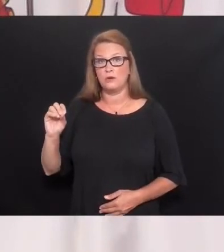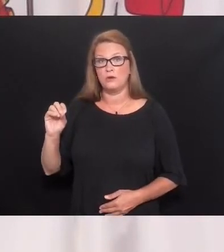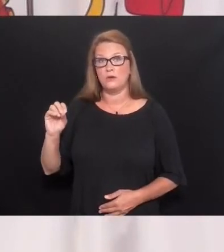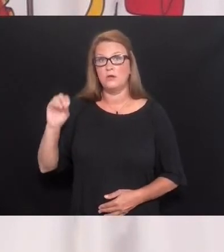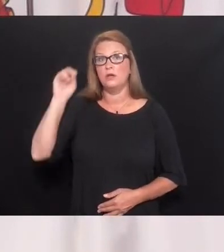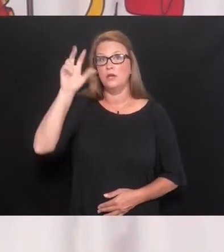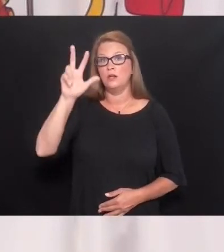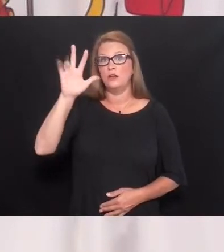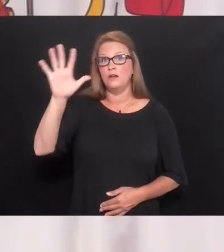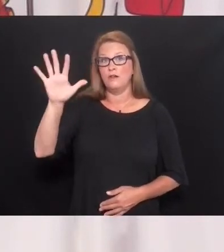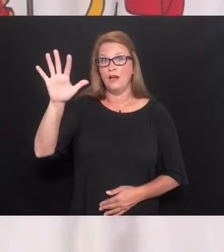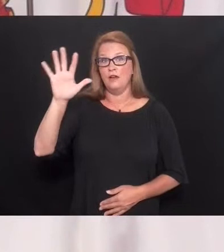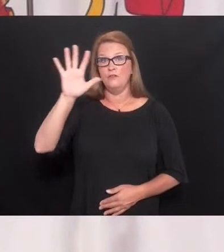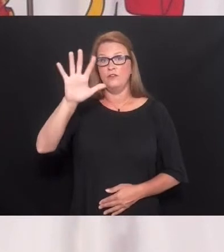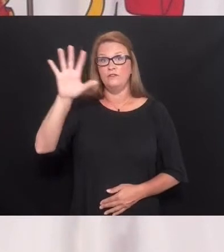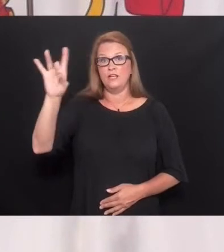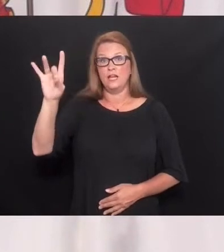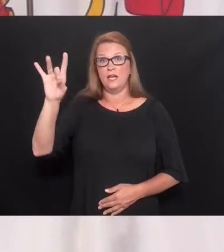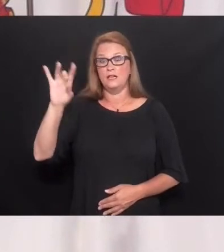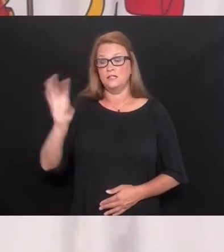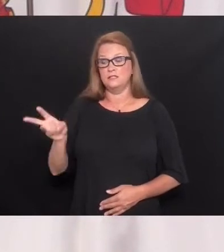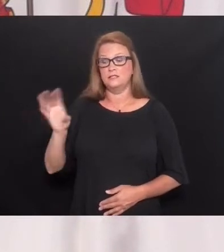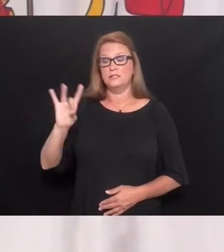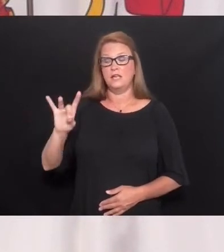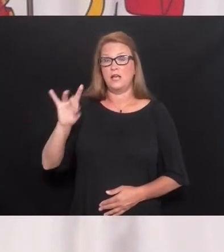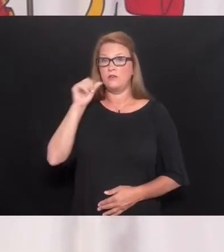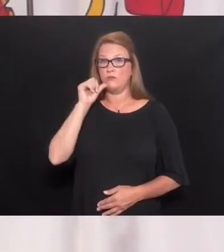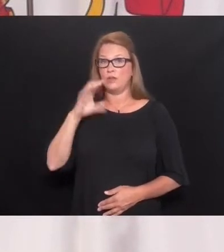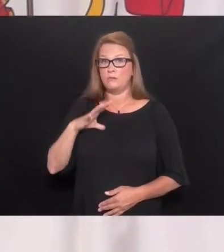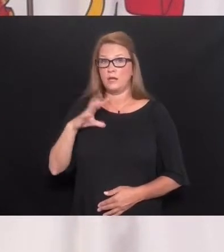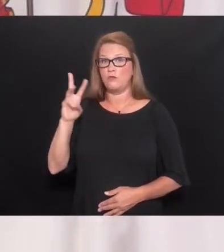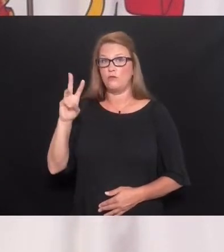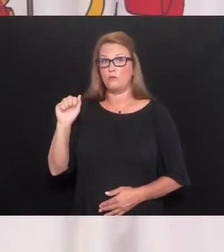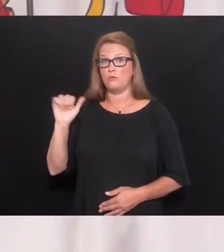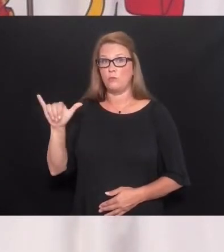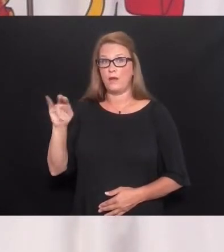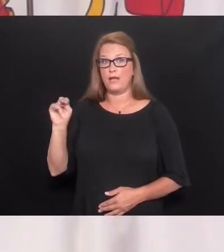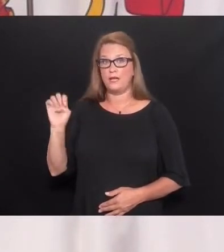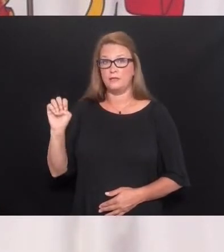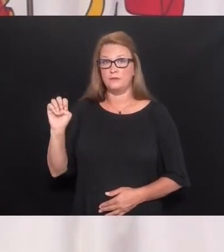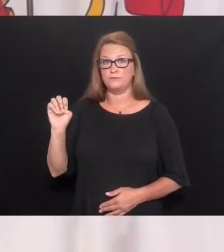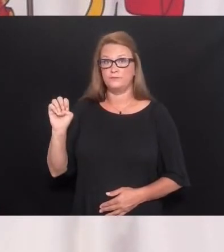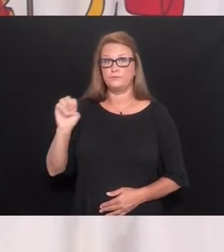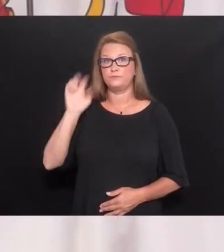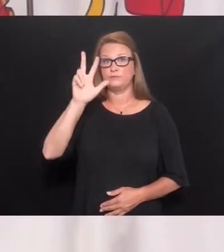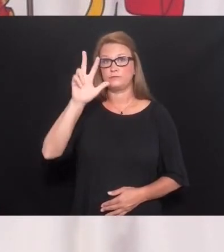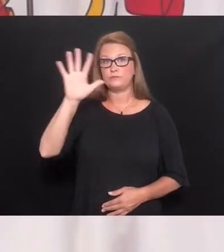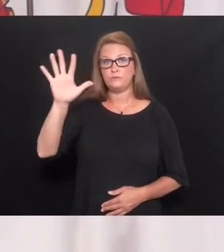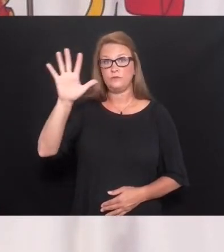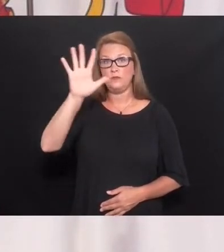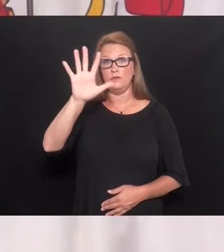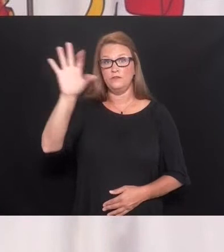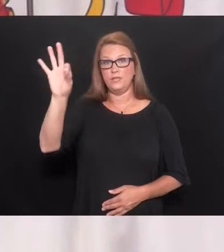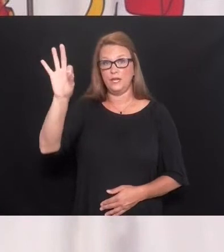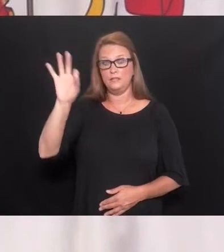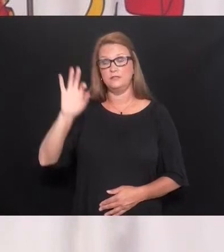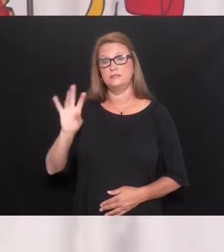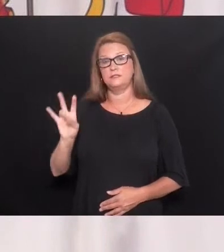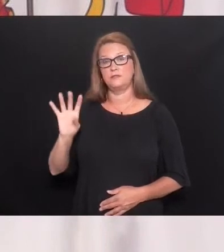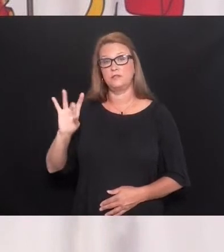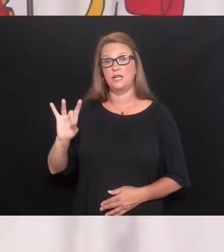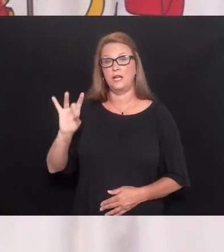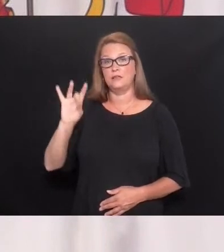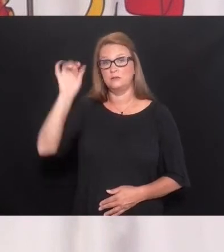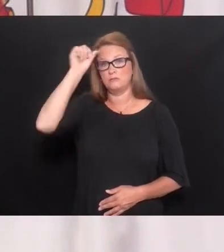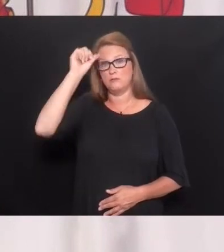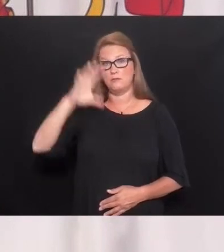The 3,558th death of 68-year-old female from Wayne County. The 3,559th death of 78-year-old